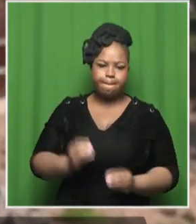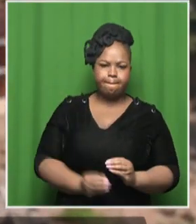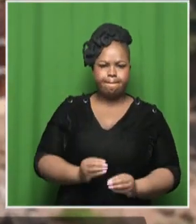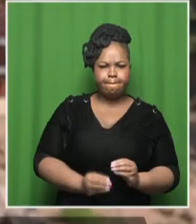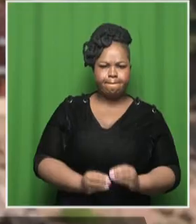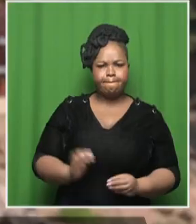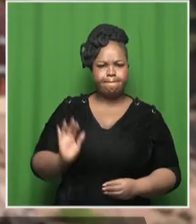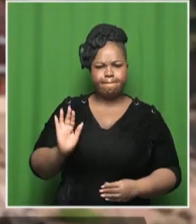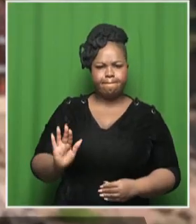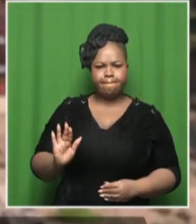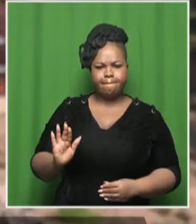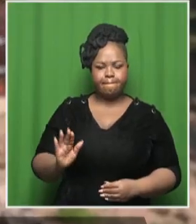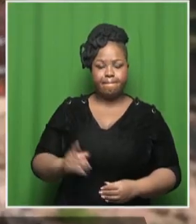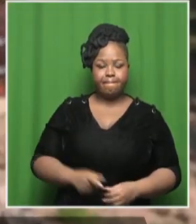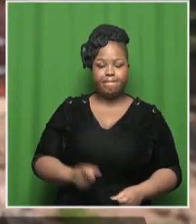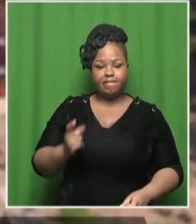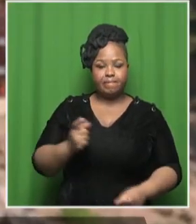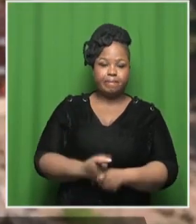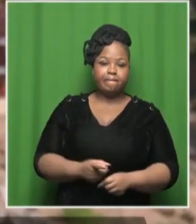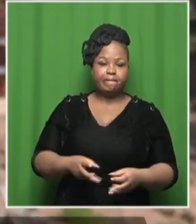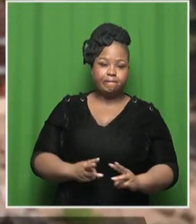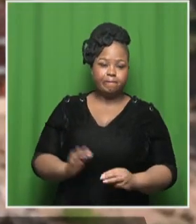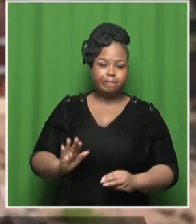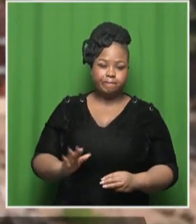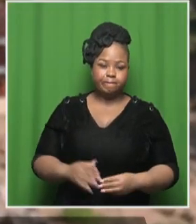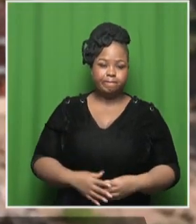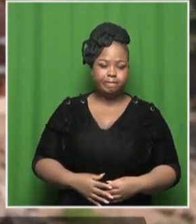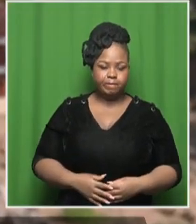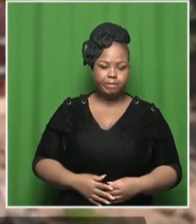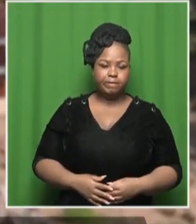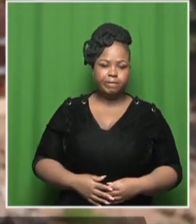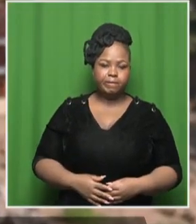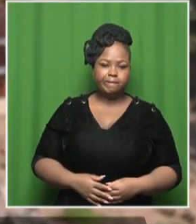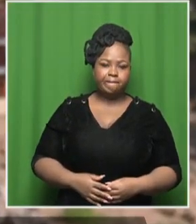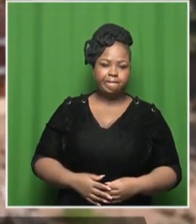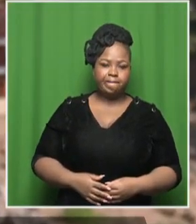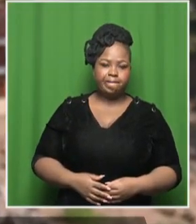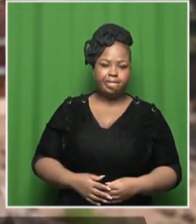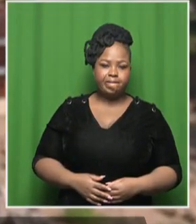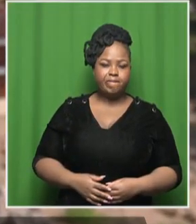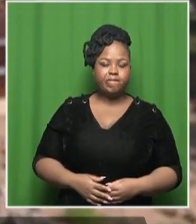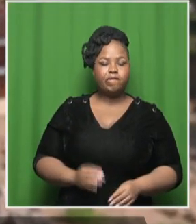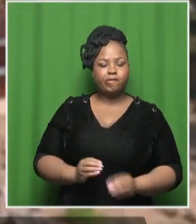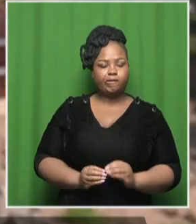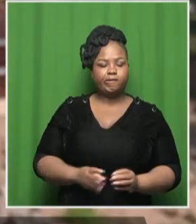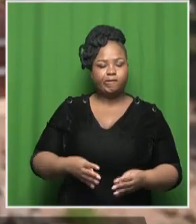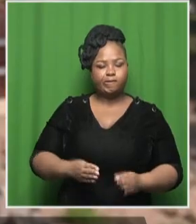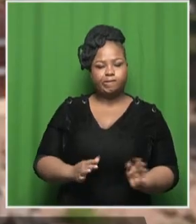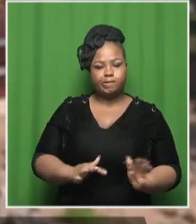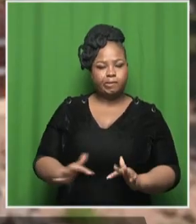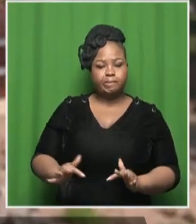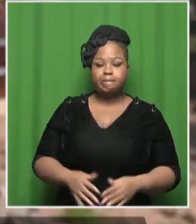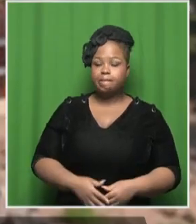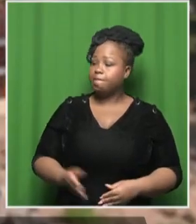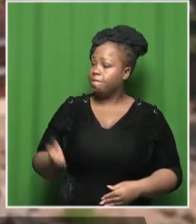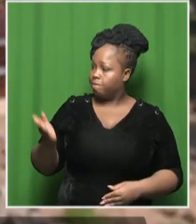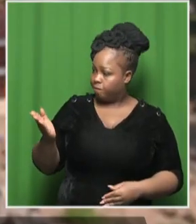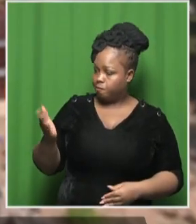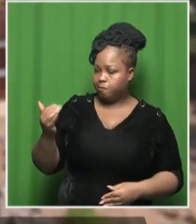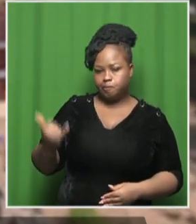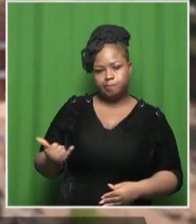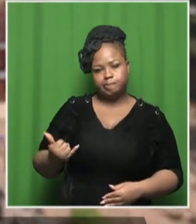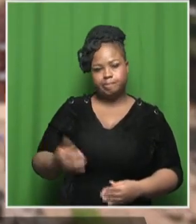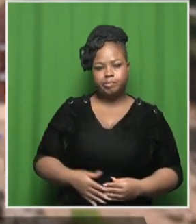this difficult, and contentious situation of construction mafia. But here, as